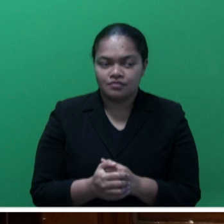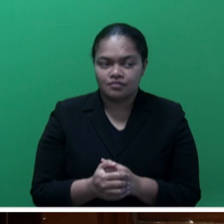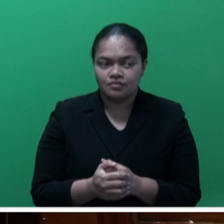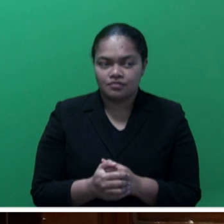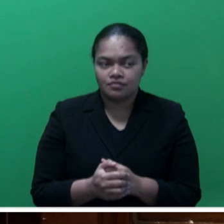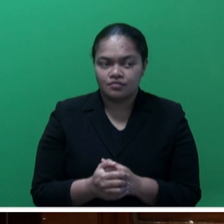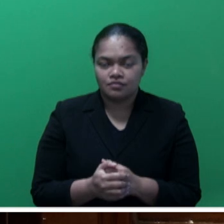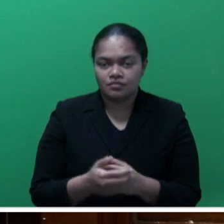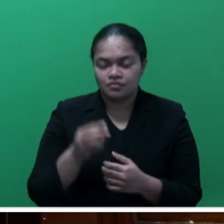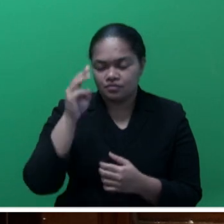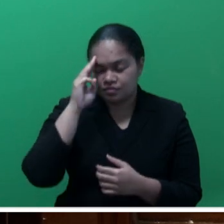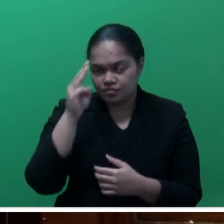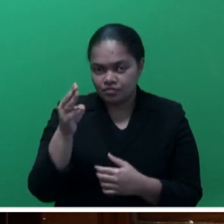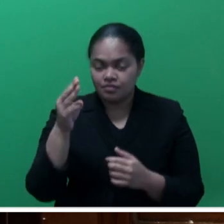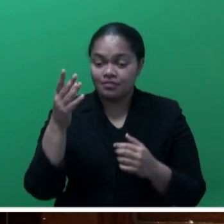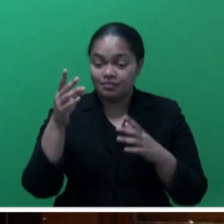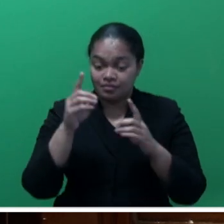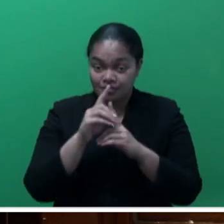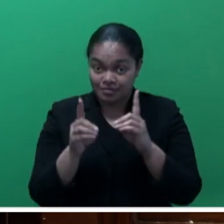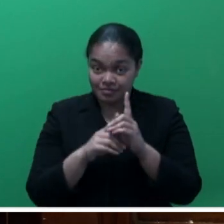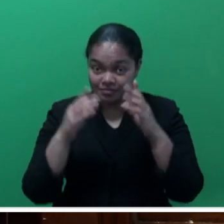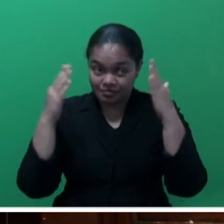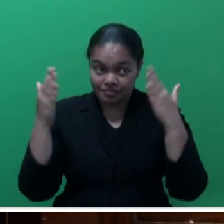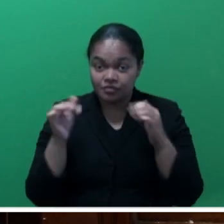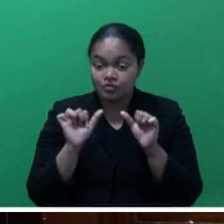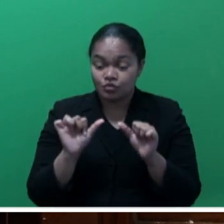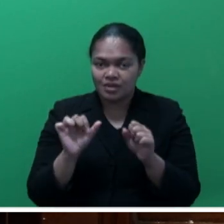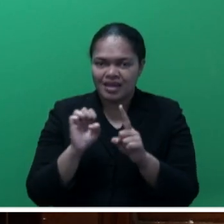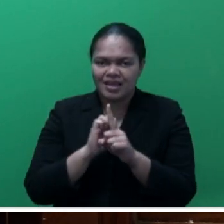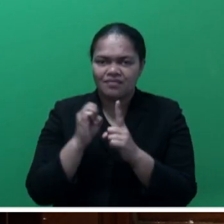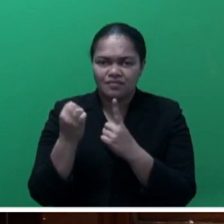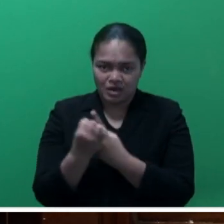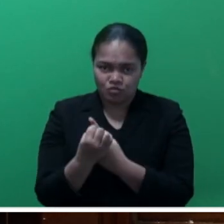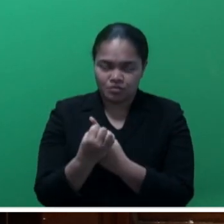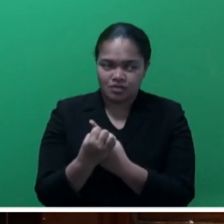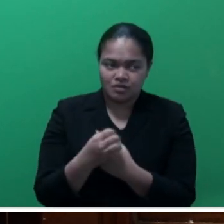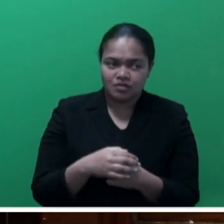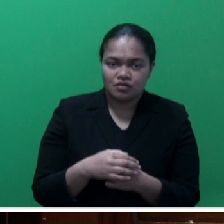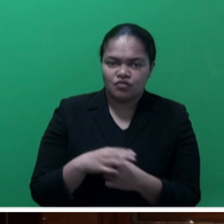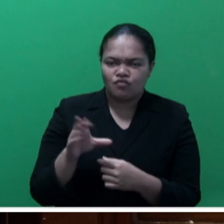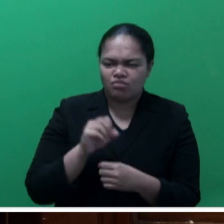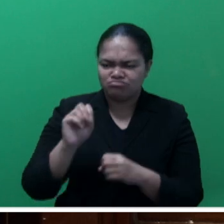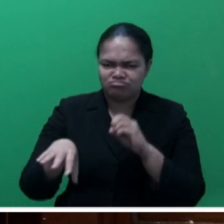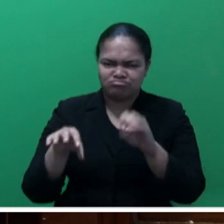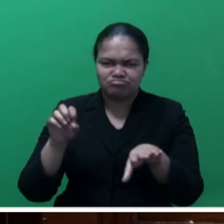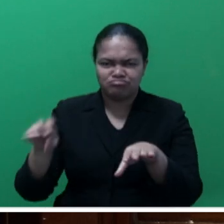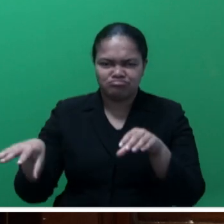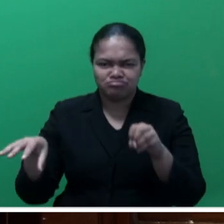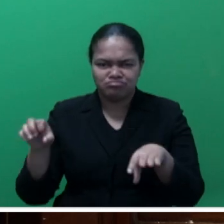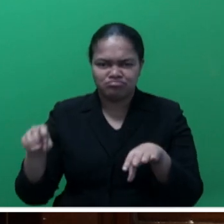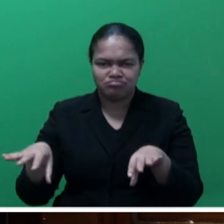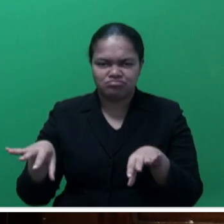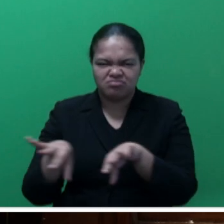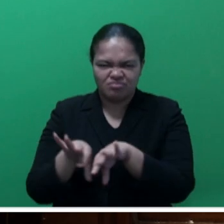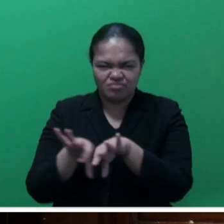Honourable Madam Deputy Speaker, protecting our environment from pollutants and